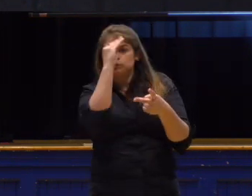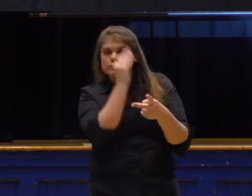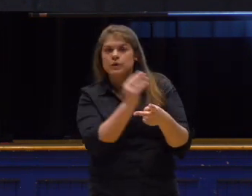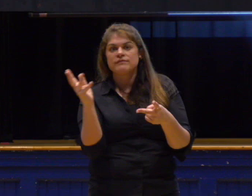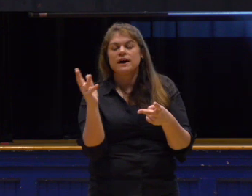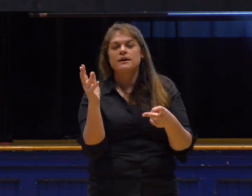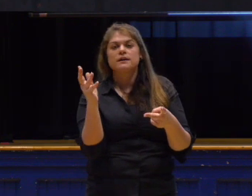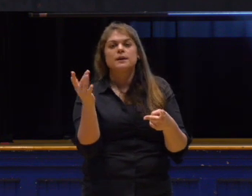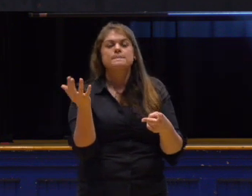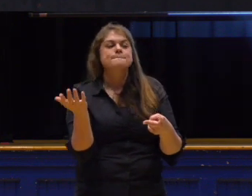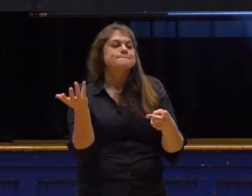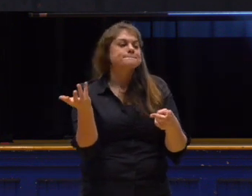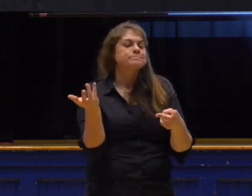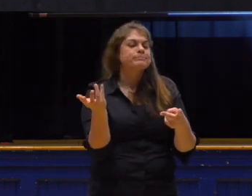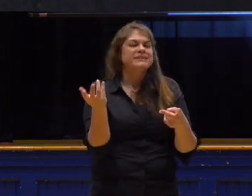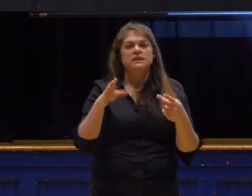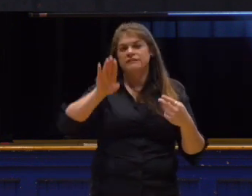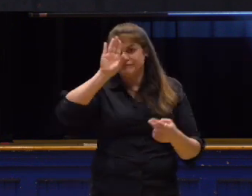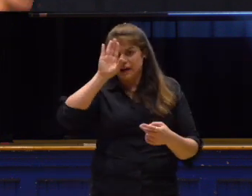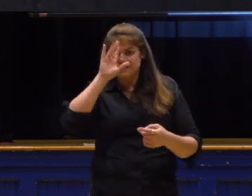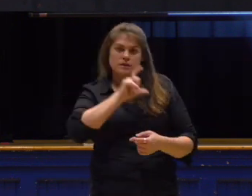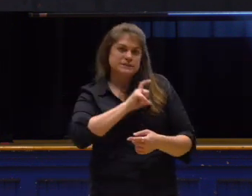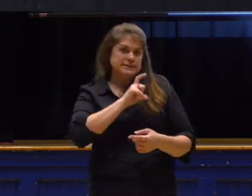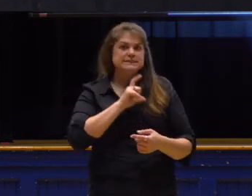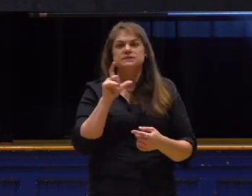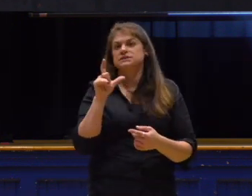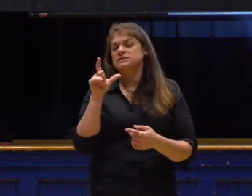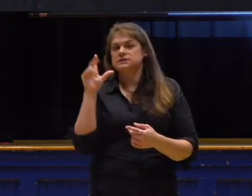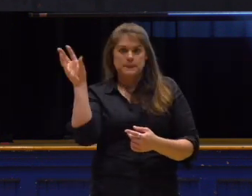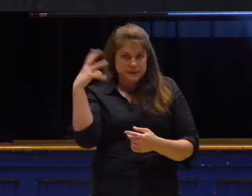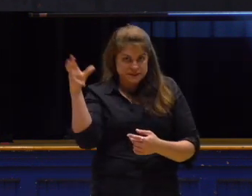notify first responders of any closings.